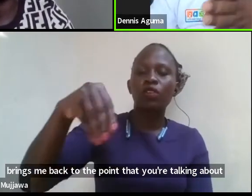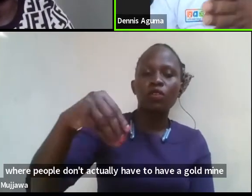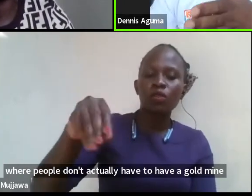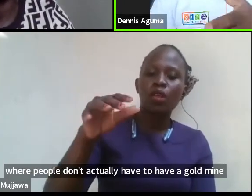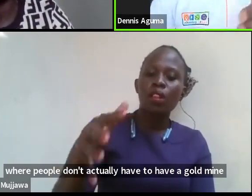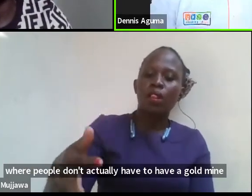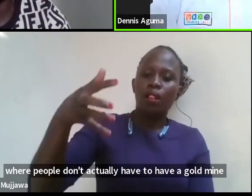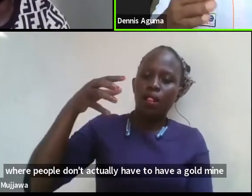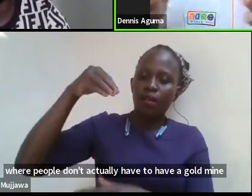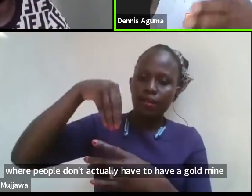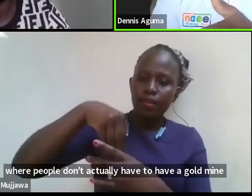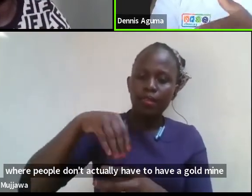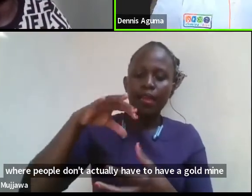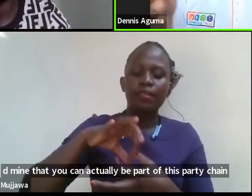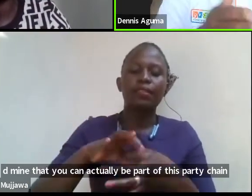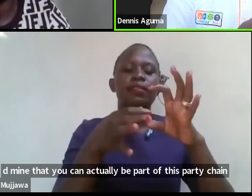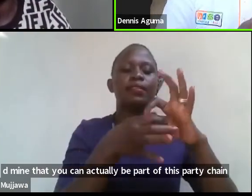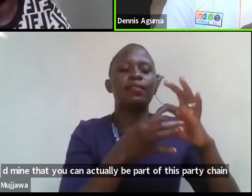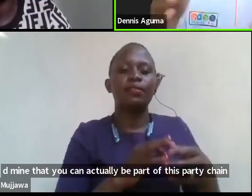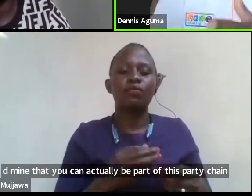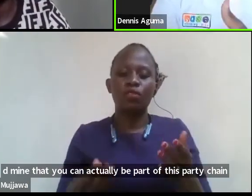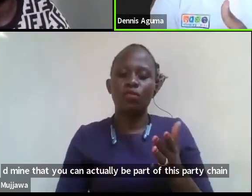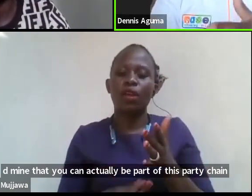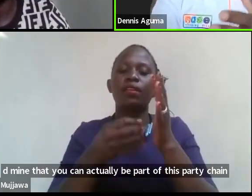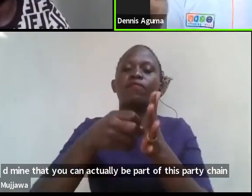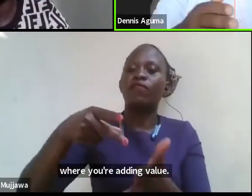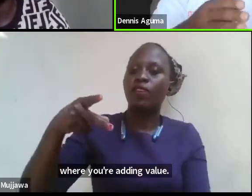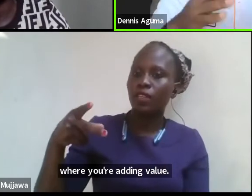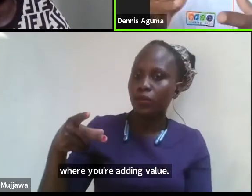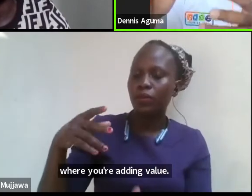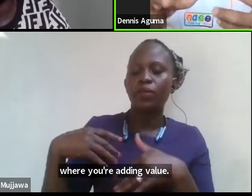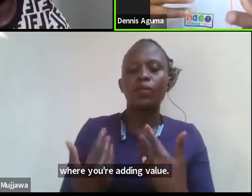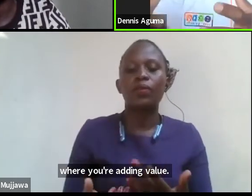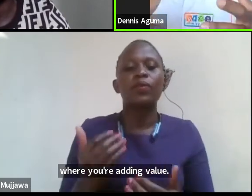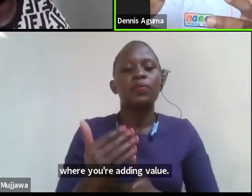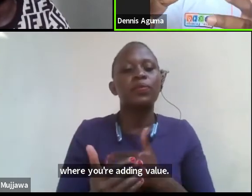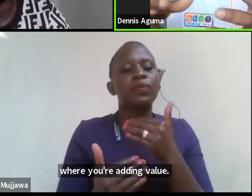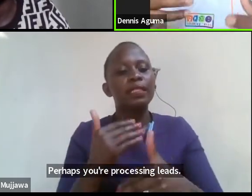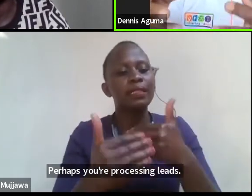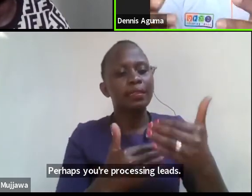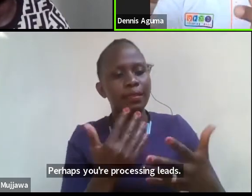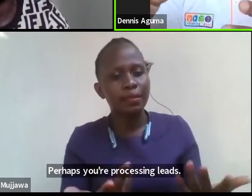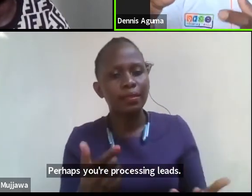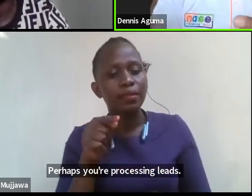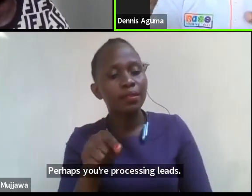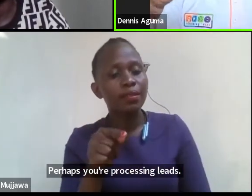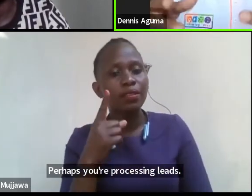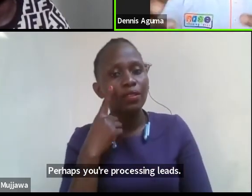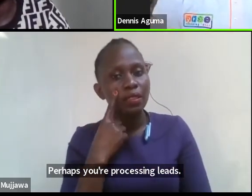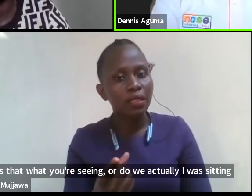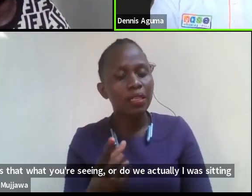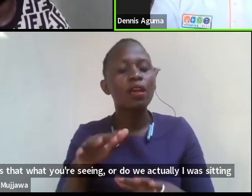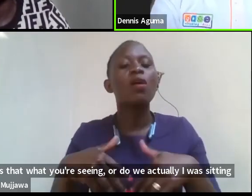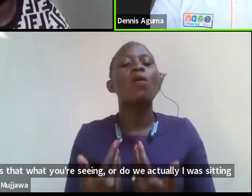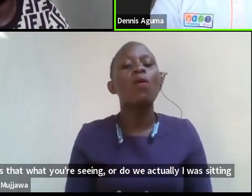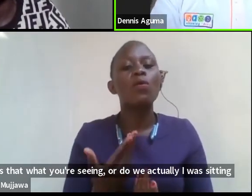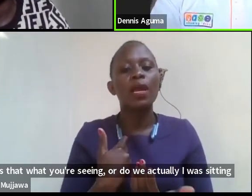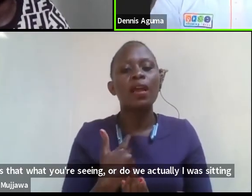of this value chain where you're adding value, perhaps you're processing it. Is that what you're seeing, or are we sitting on some